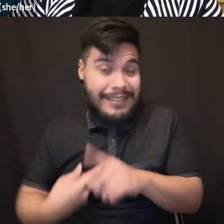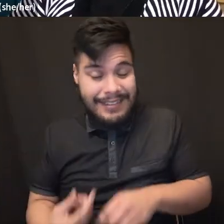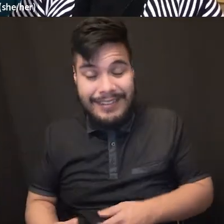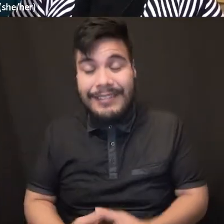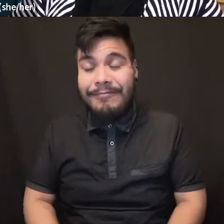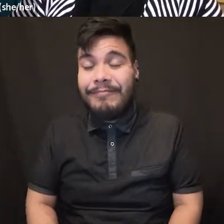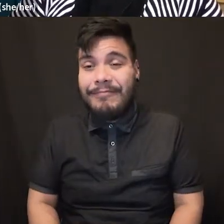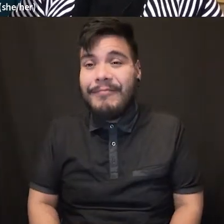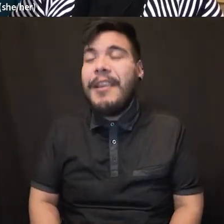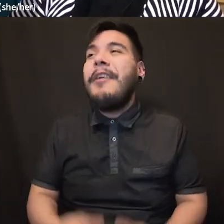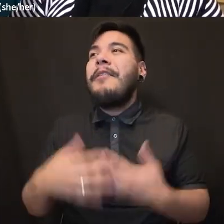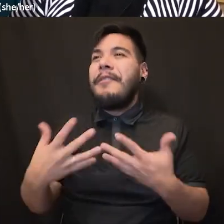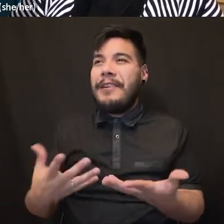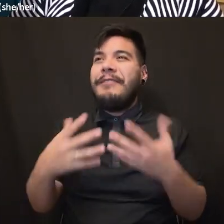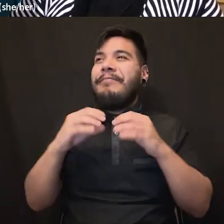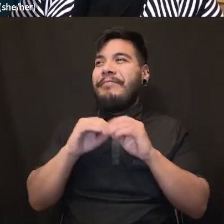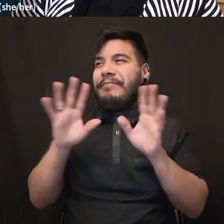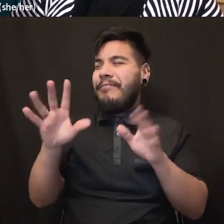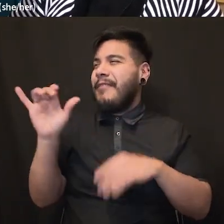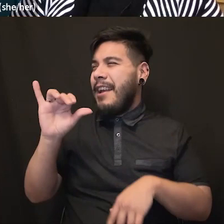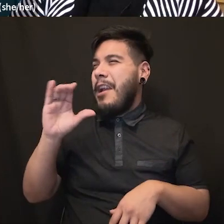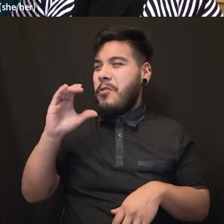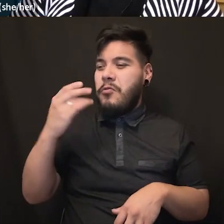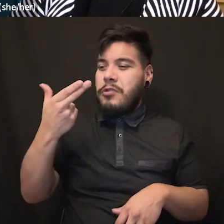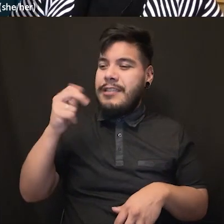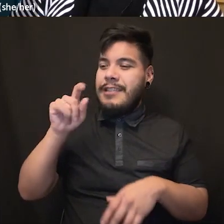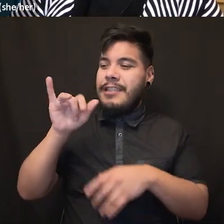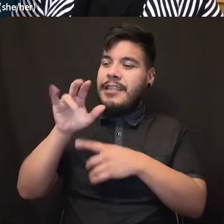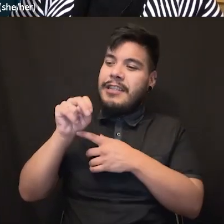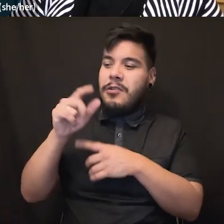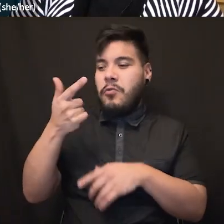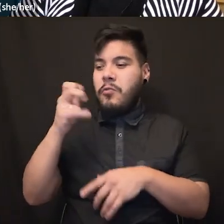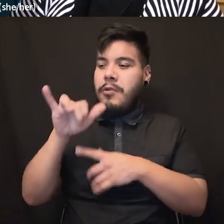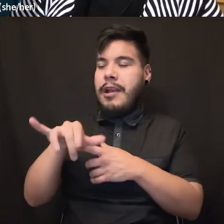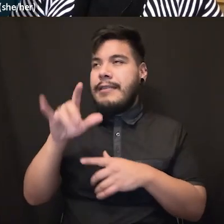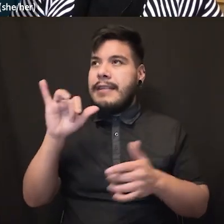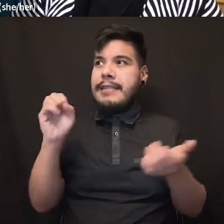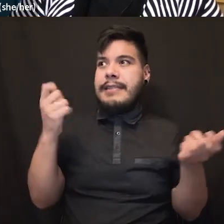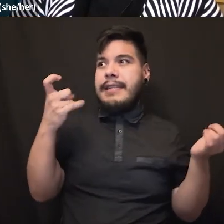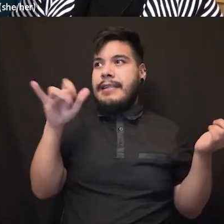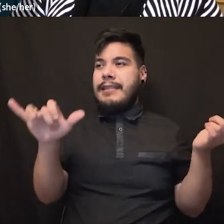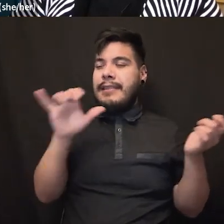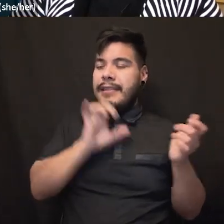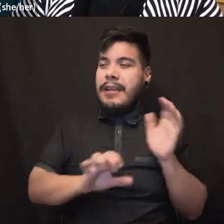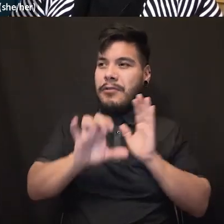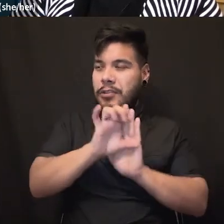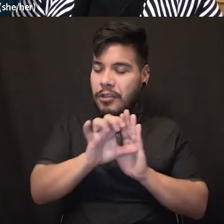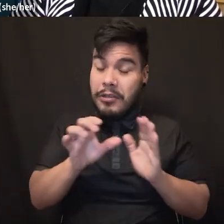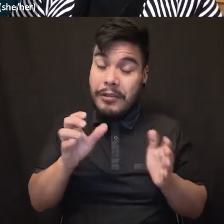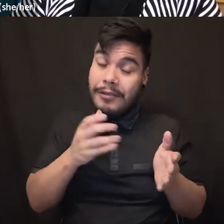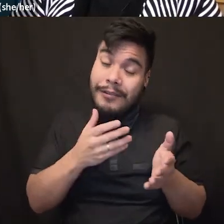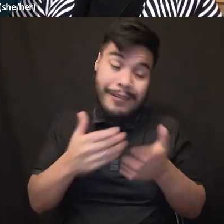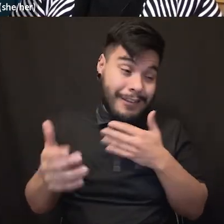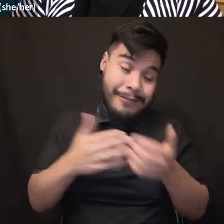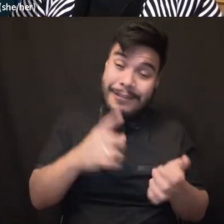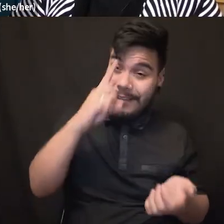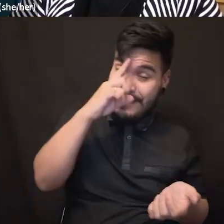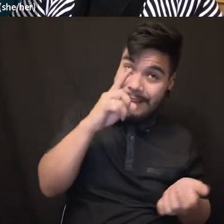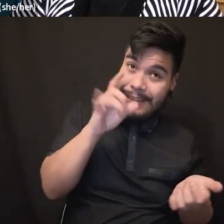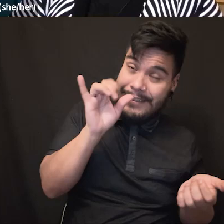Mm-hmm. Well, obviously, like, Christian Grey is at least thought of as a sexy character, whether we all think that or not.